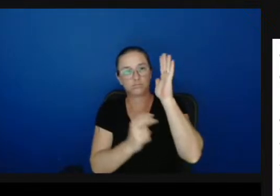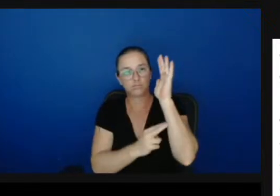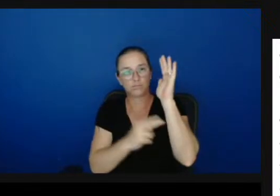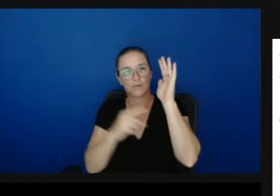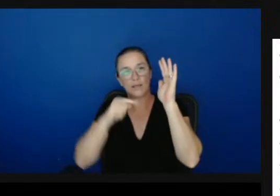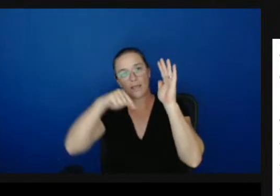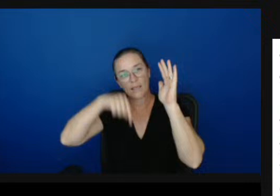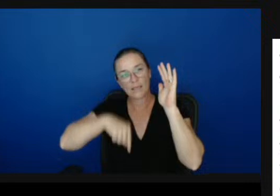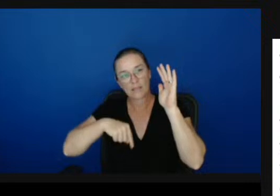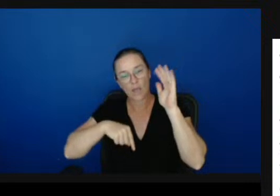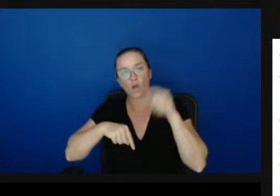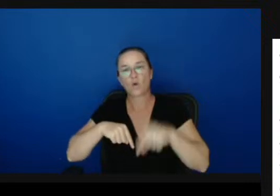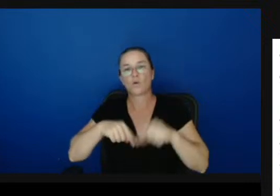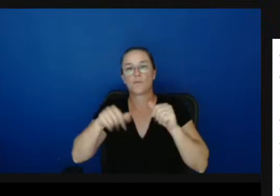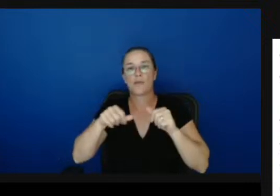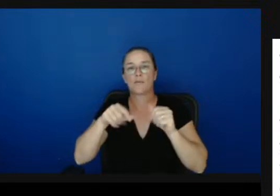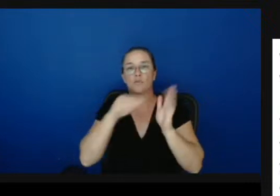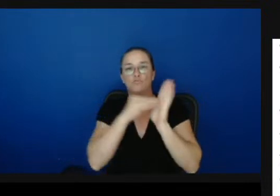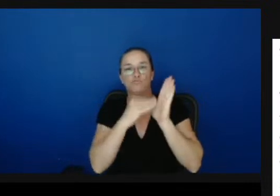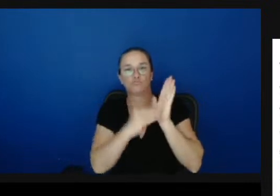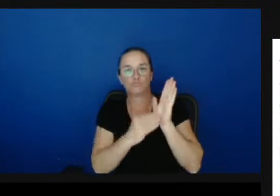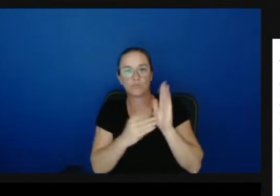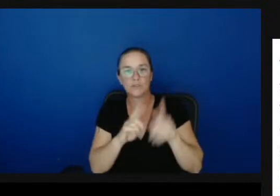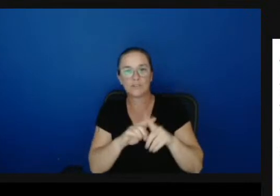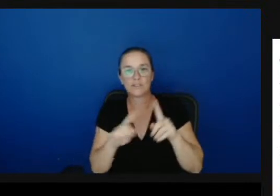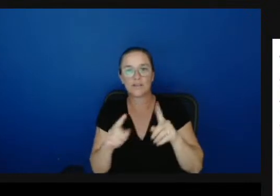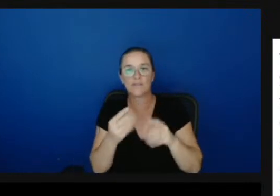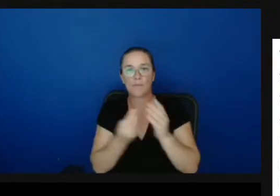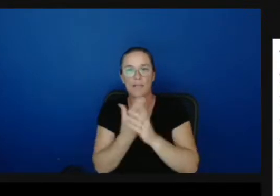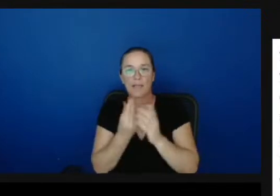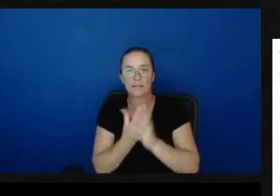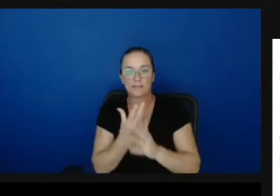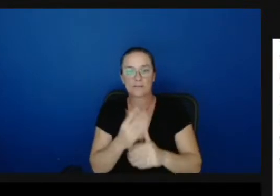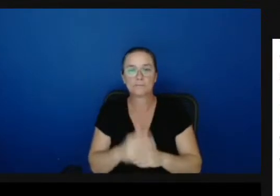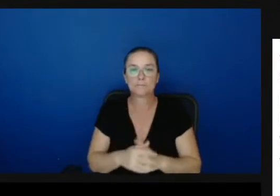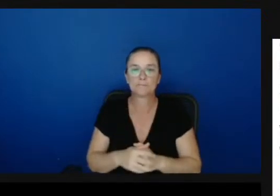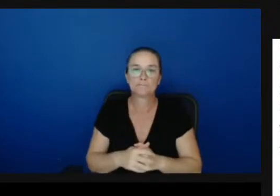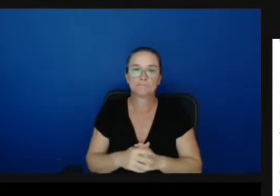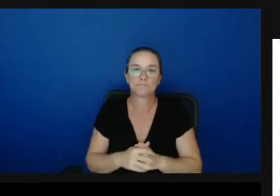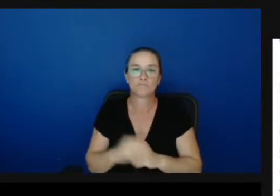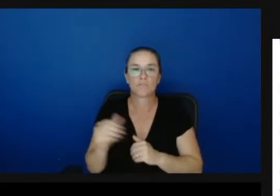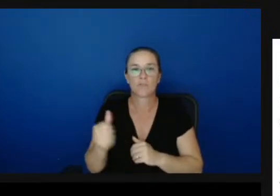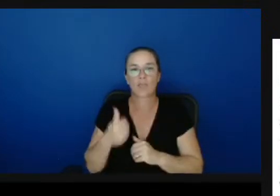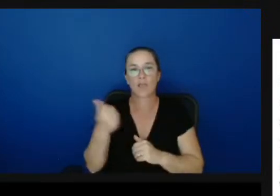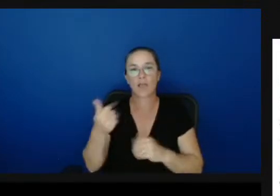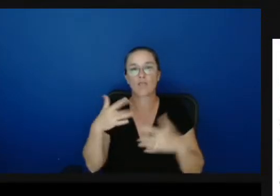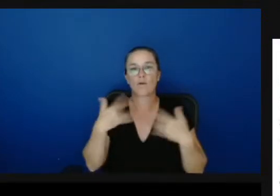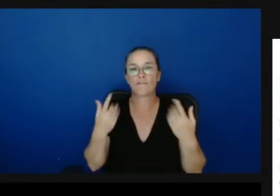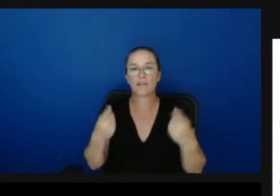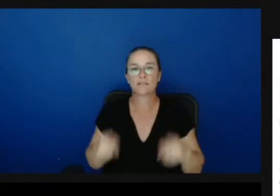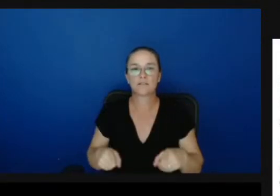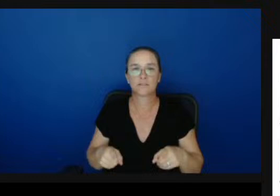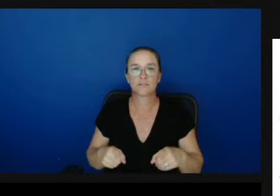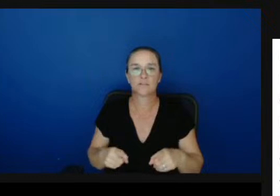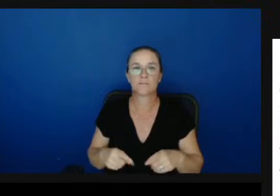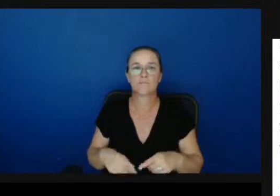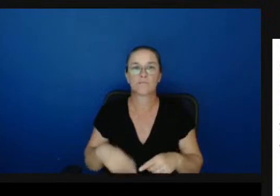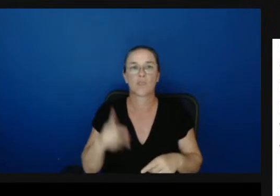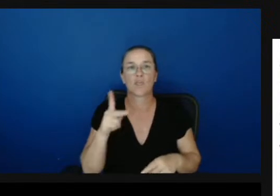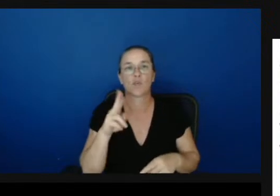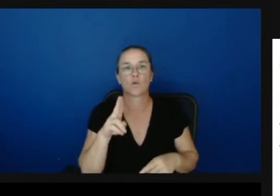and endangered. So that should be a treat. Other park events happening here, Ku'i Kalo